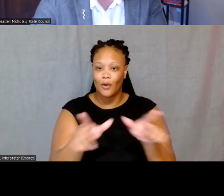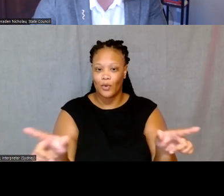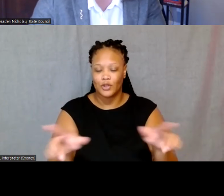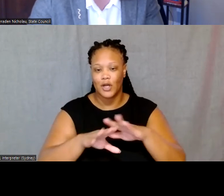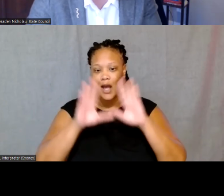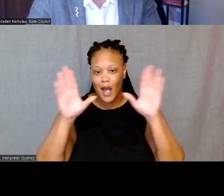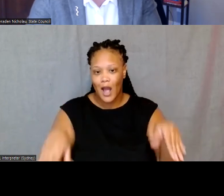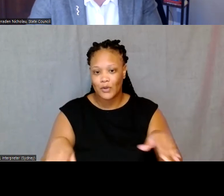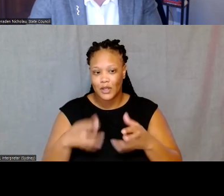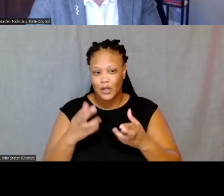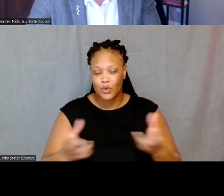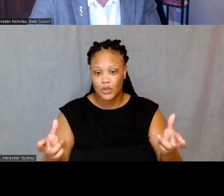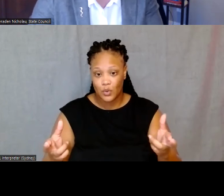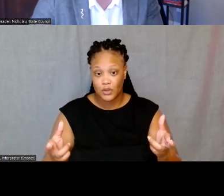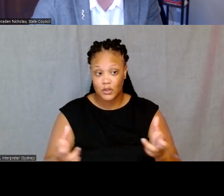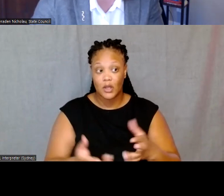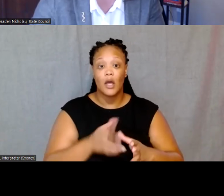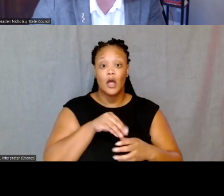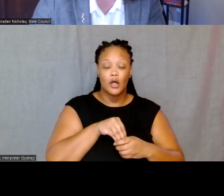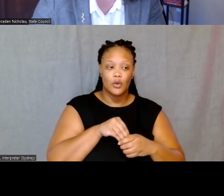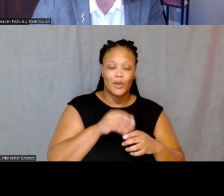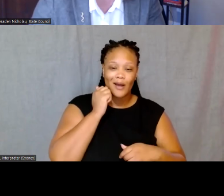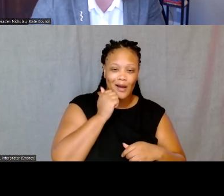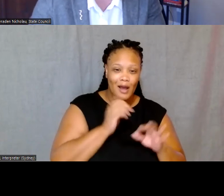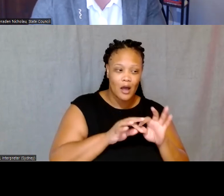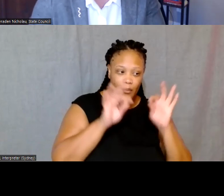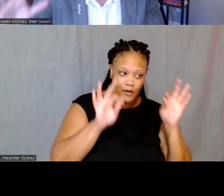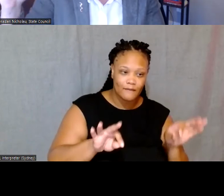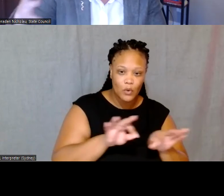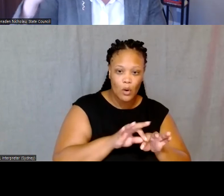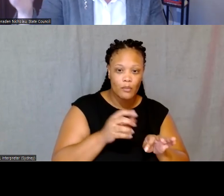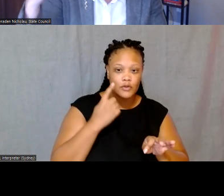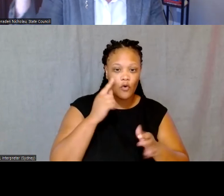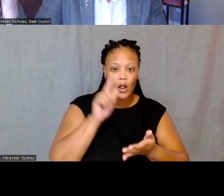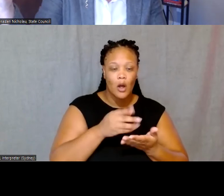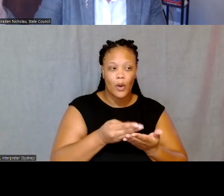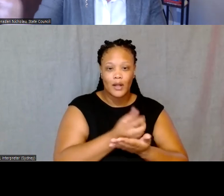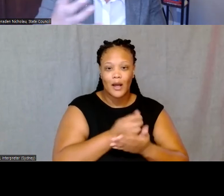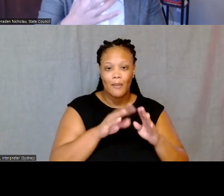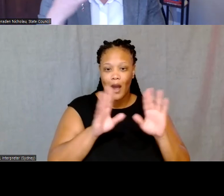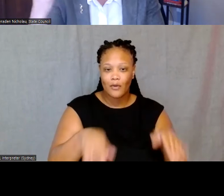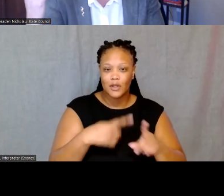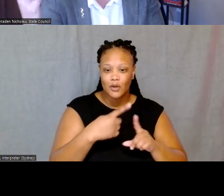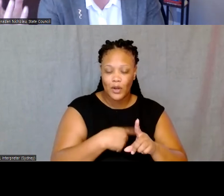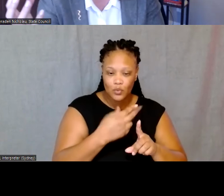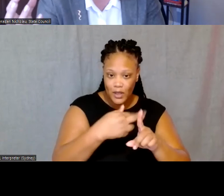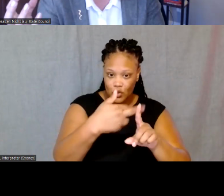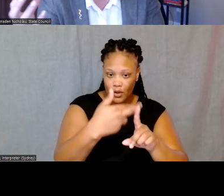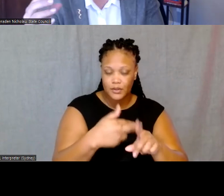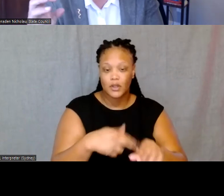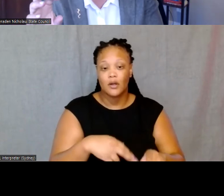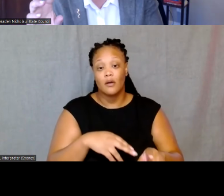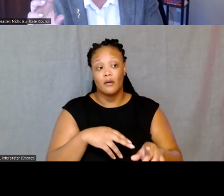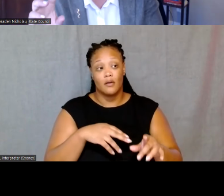common forms used in low-income housing rentals. And then from there, after putting together all those plain